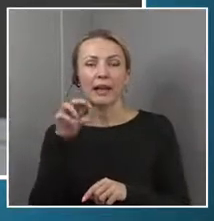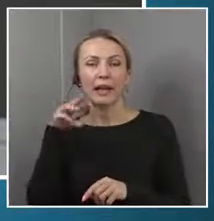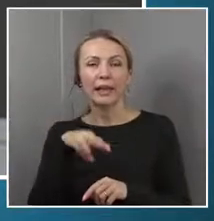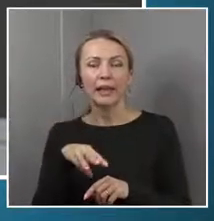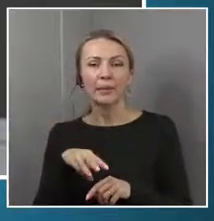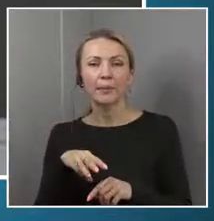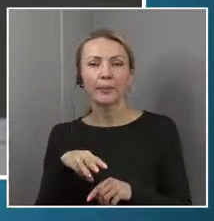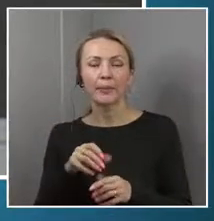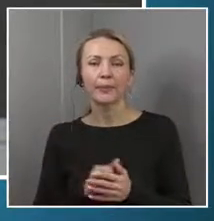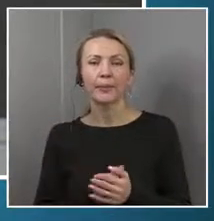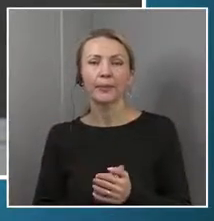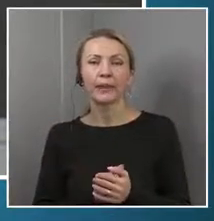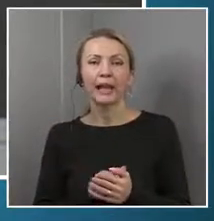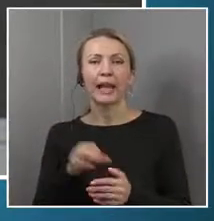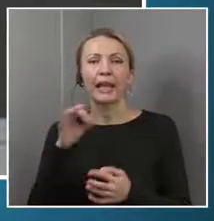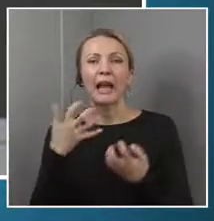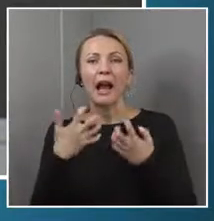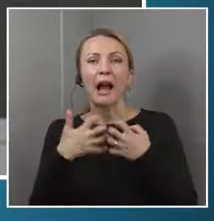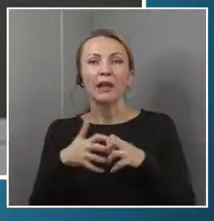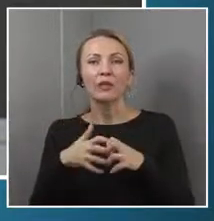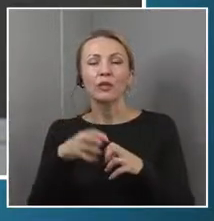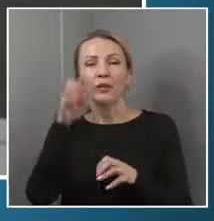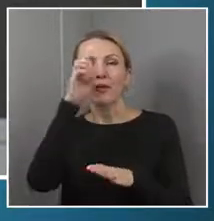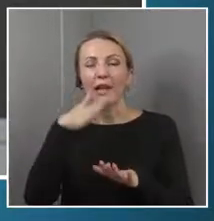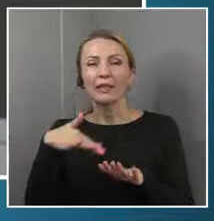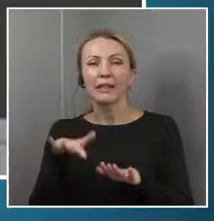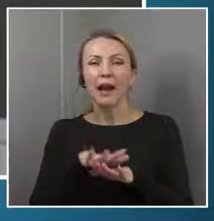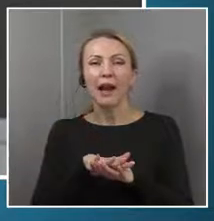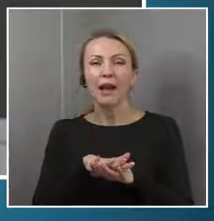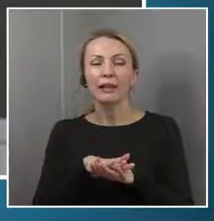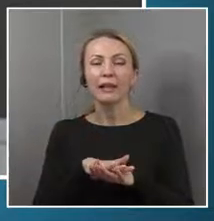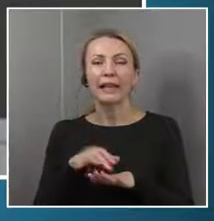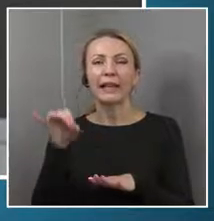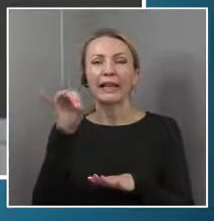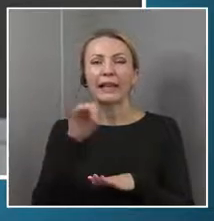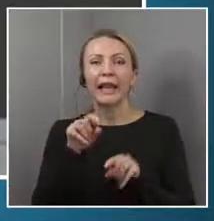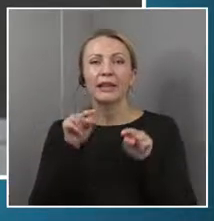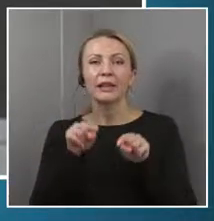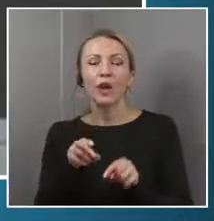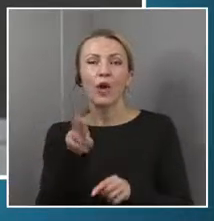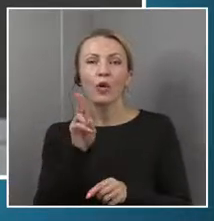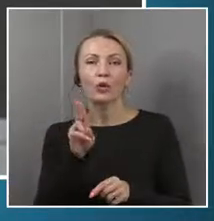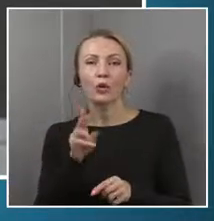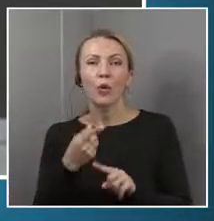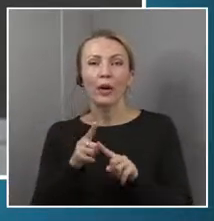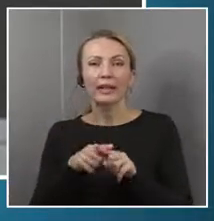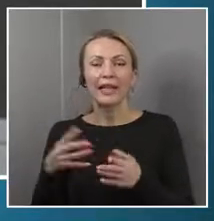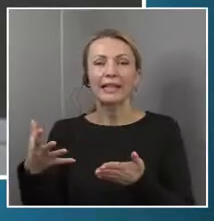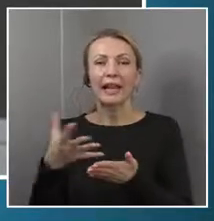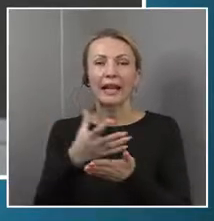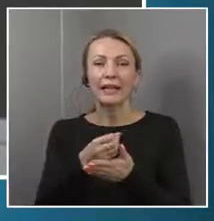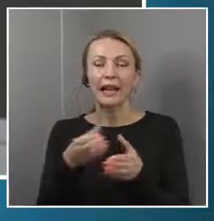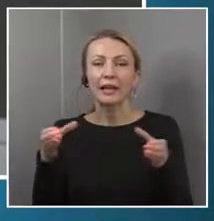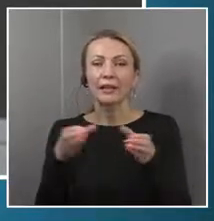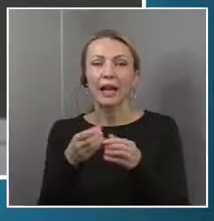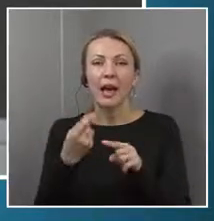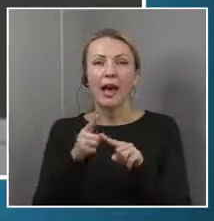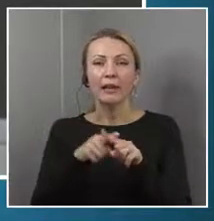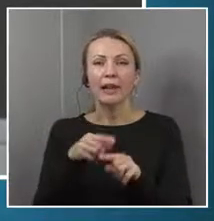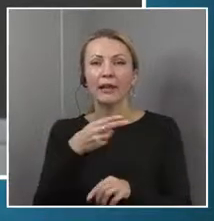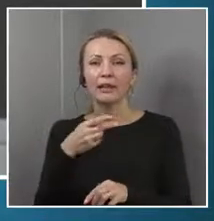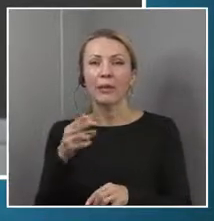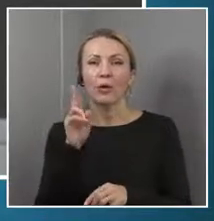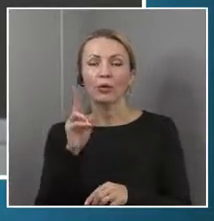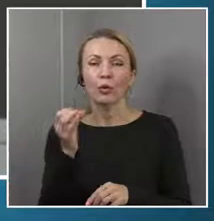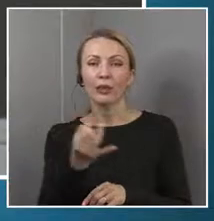States here as well. The cradle of our civilization is ancient Rome and ancient Greece. And